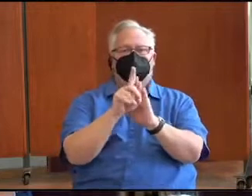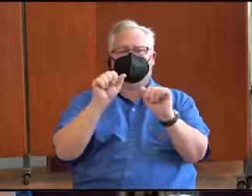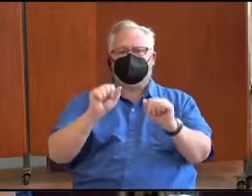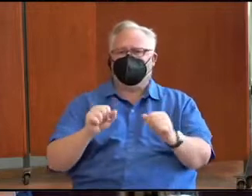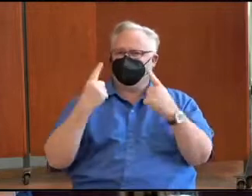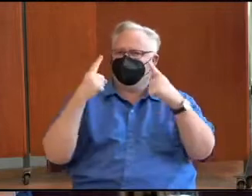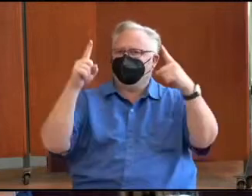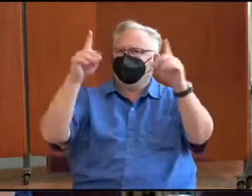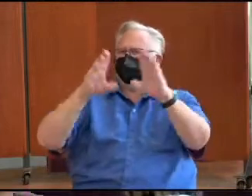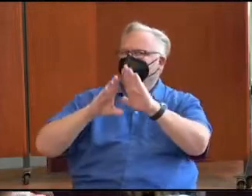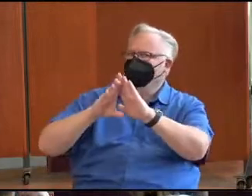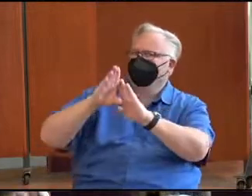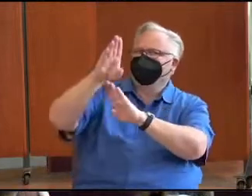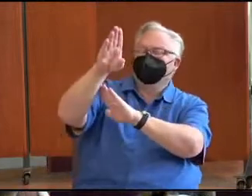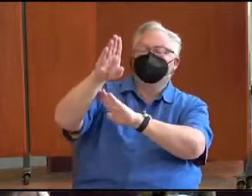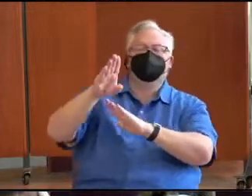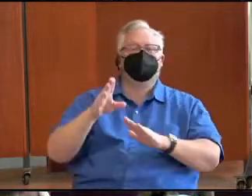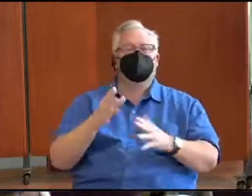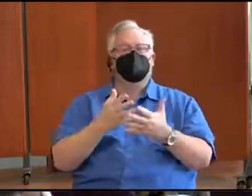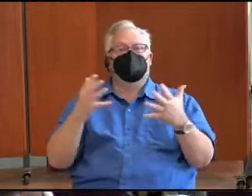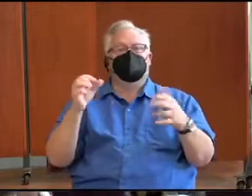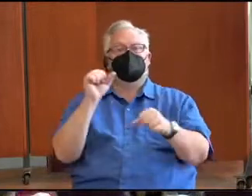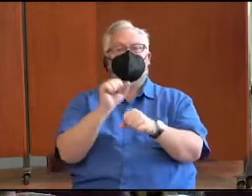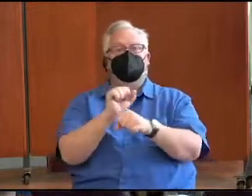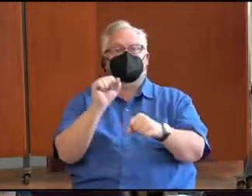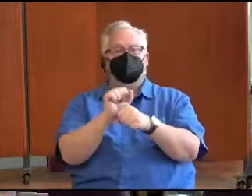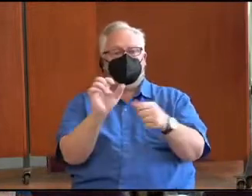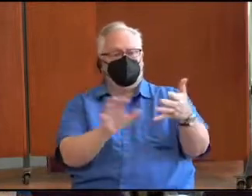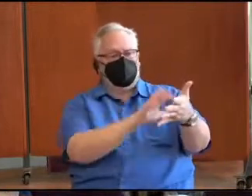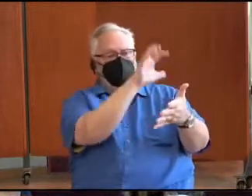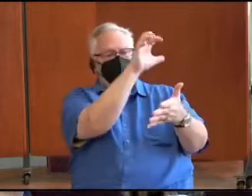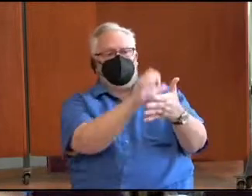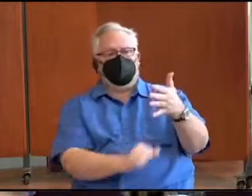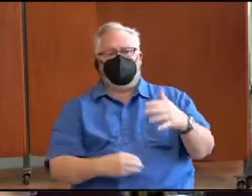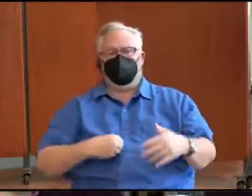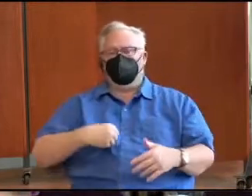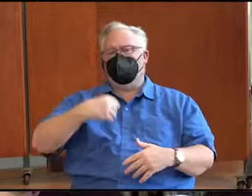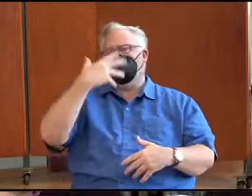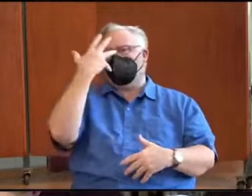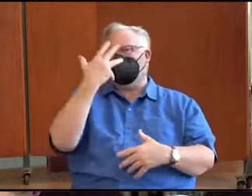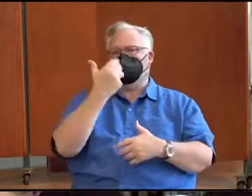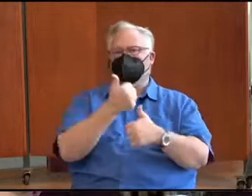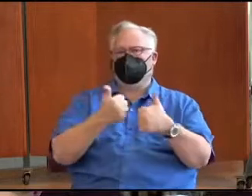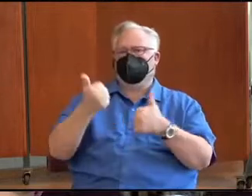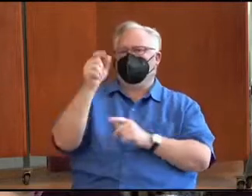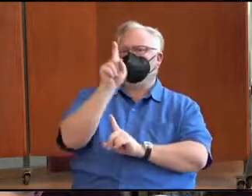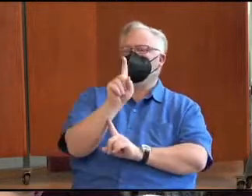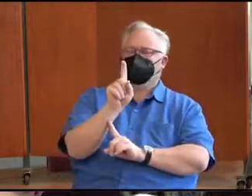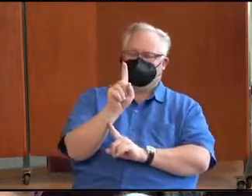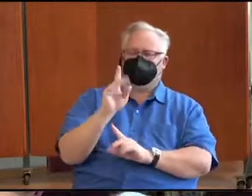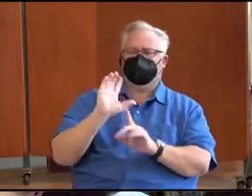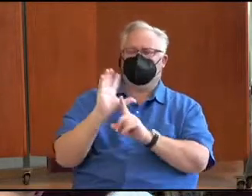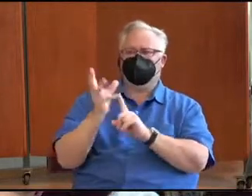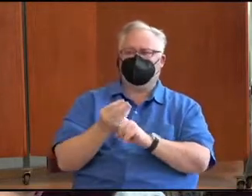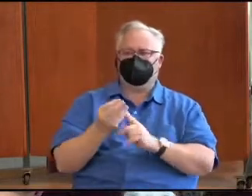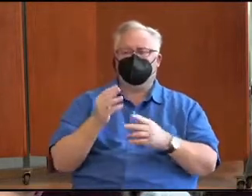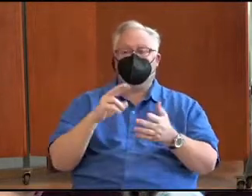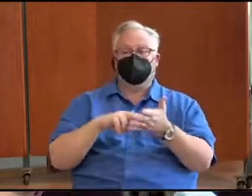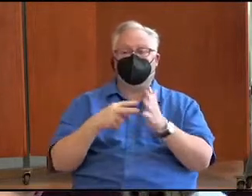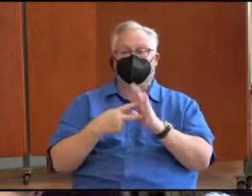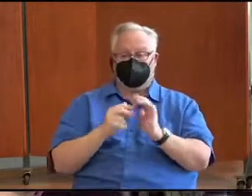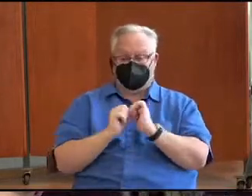a lot of work on dismantling white supremacy culture in terms of how we operate, like making things more